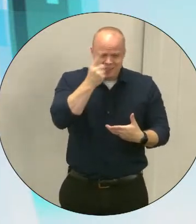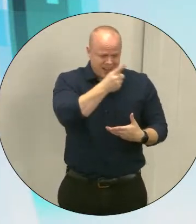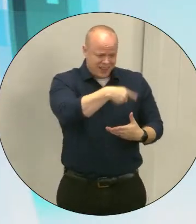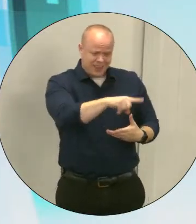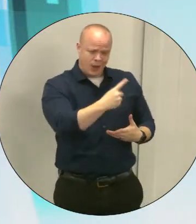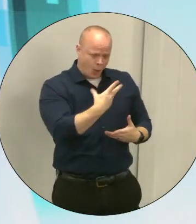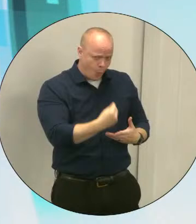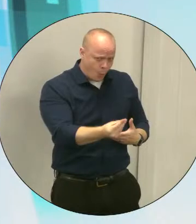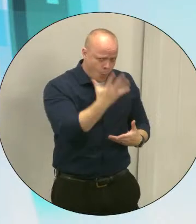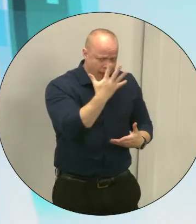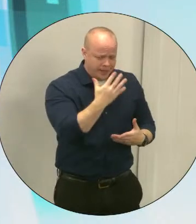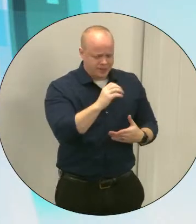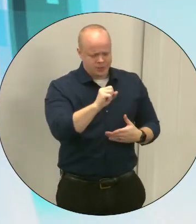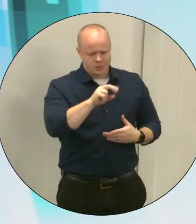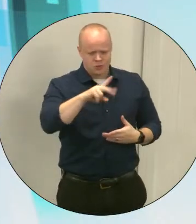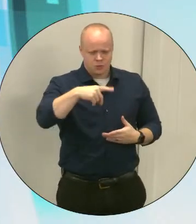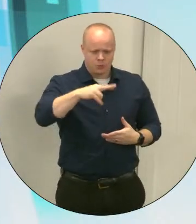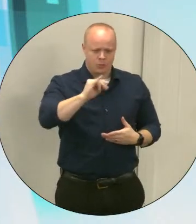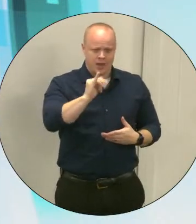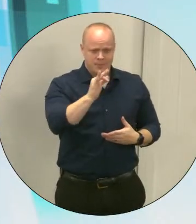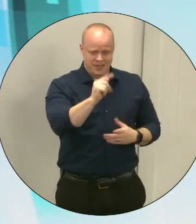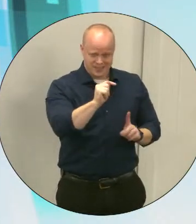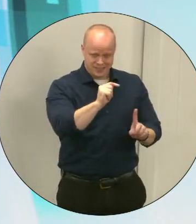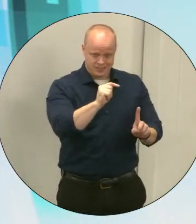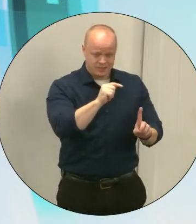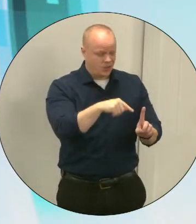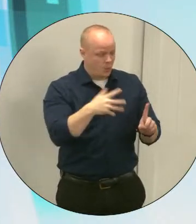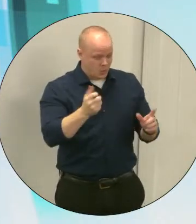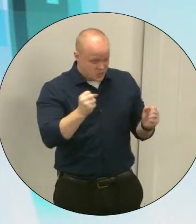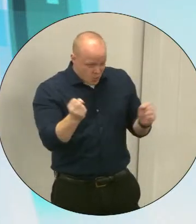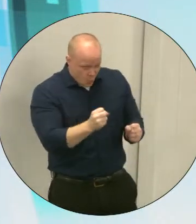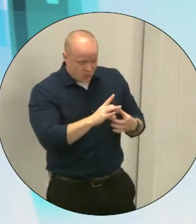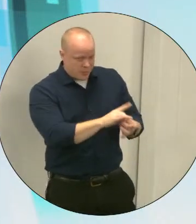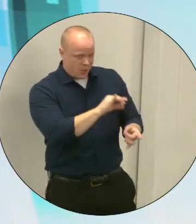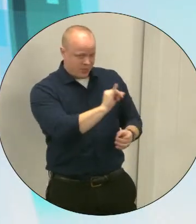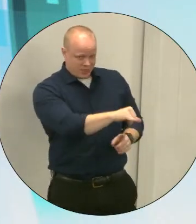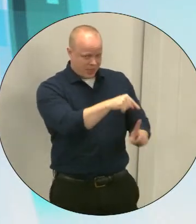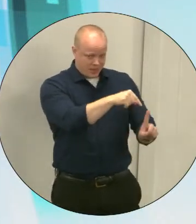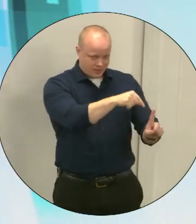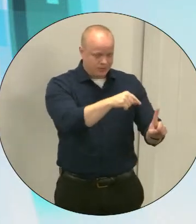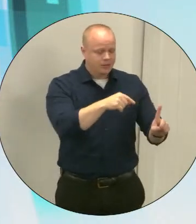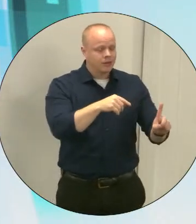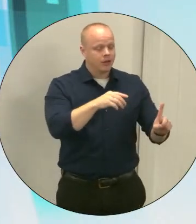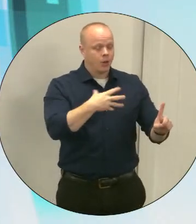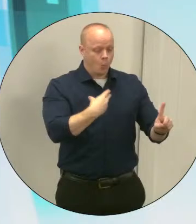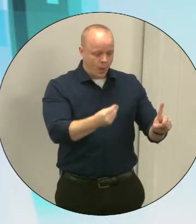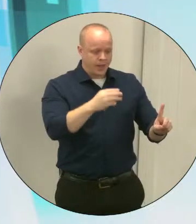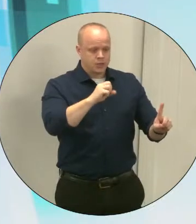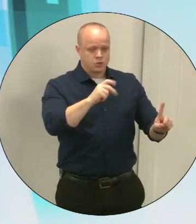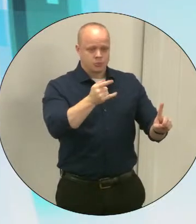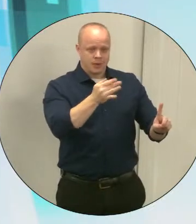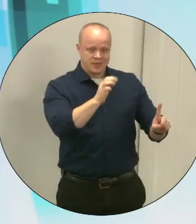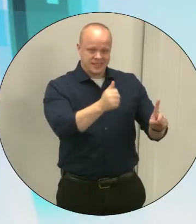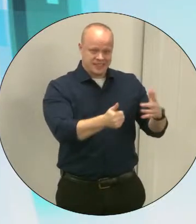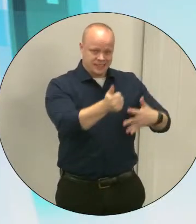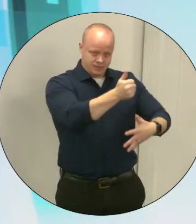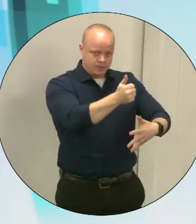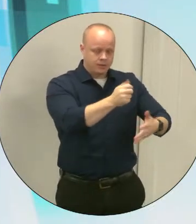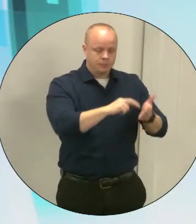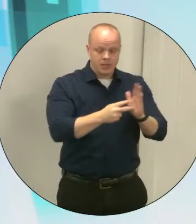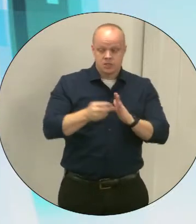white supremacist. And here's what's cold about white supremacy. White supremacy will have a person who's not even